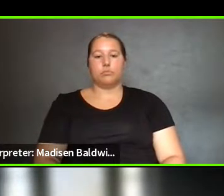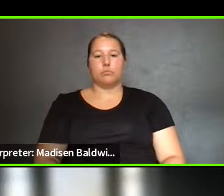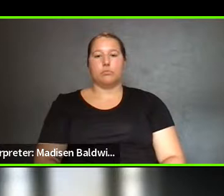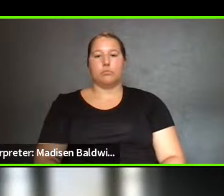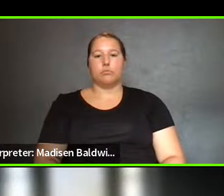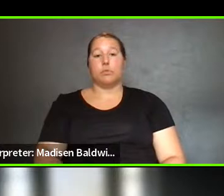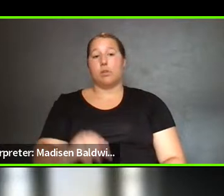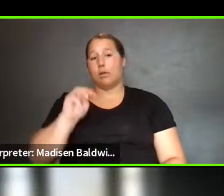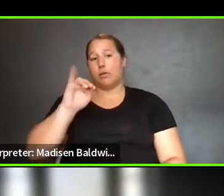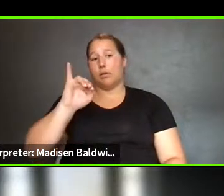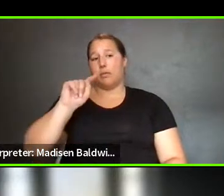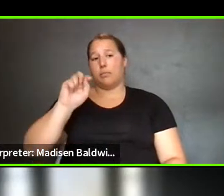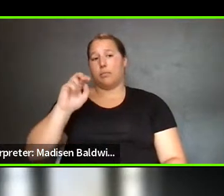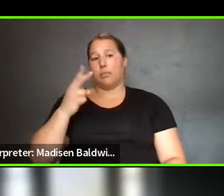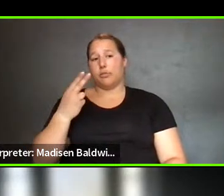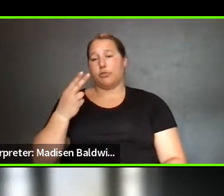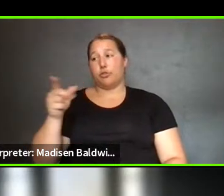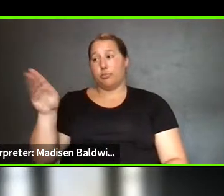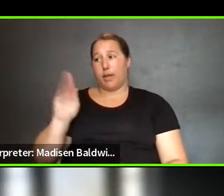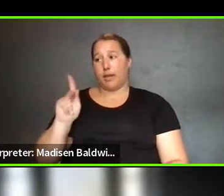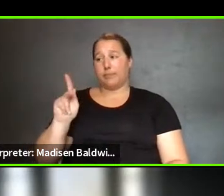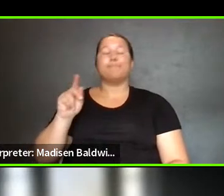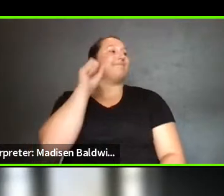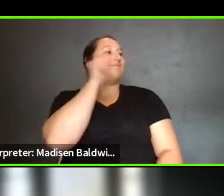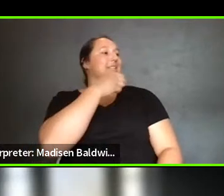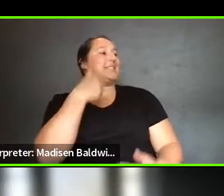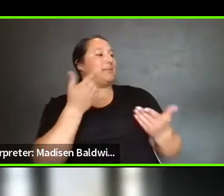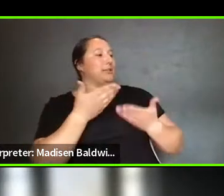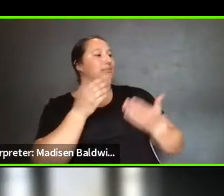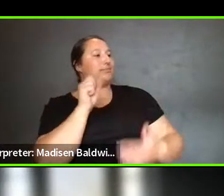Mitch, are you back online? I am, thank you. Great.